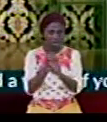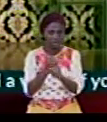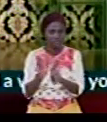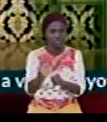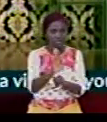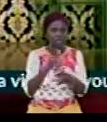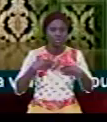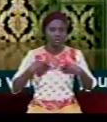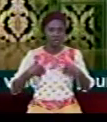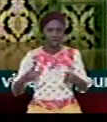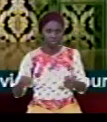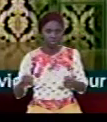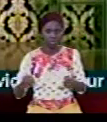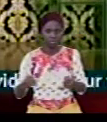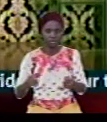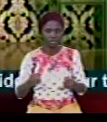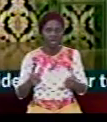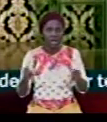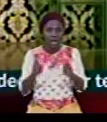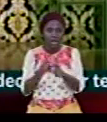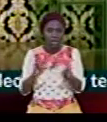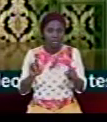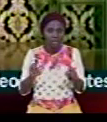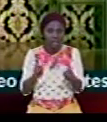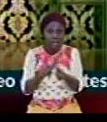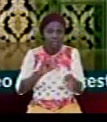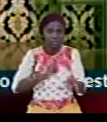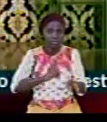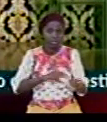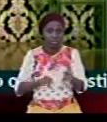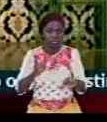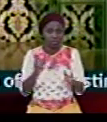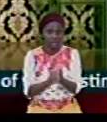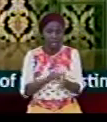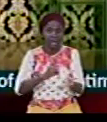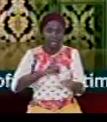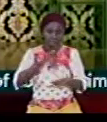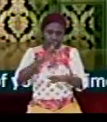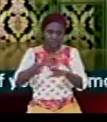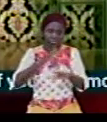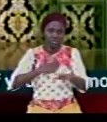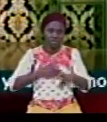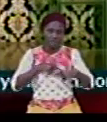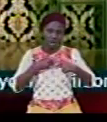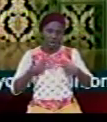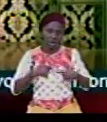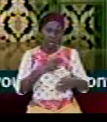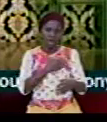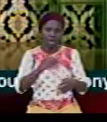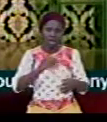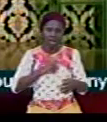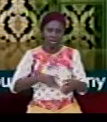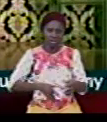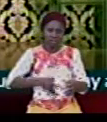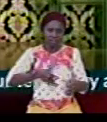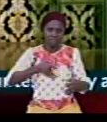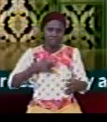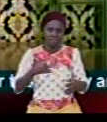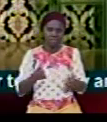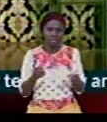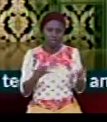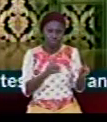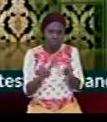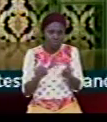I subconsciously touched my heart, and I felt a jerking in the process.